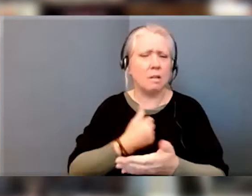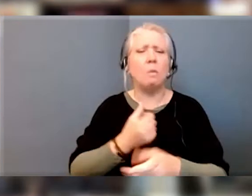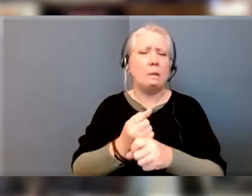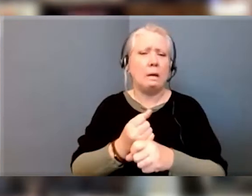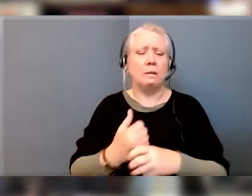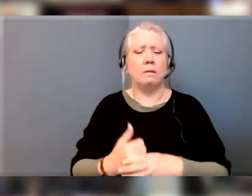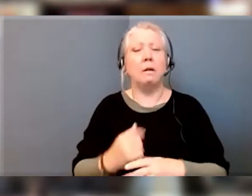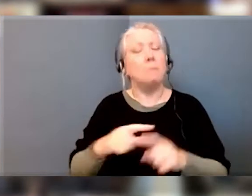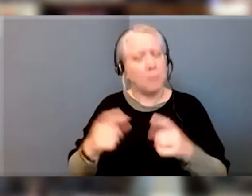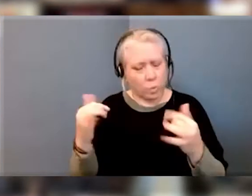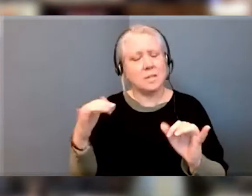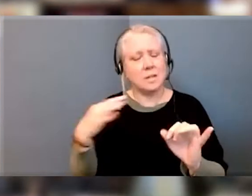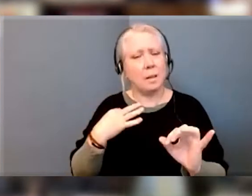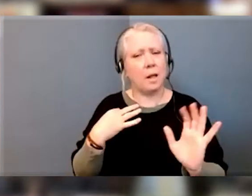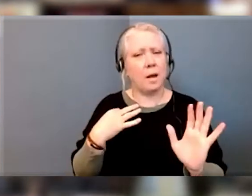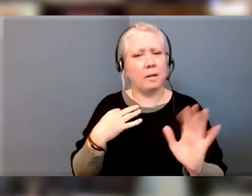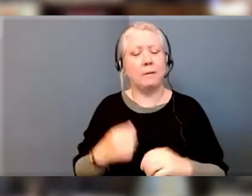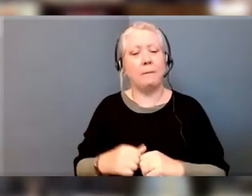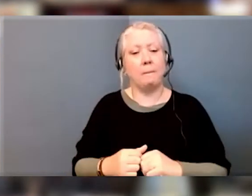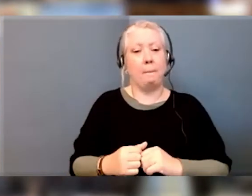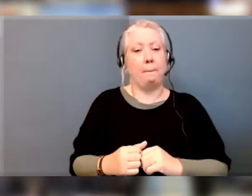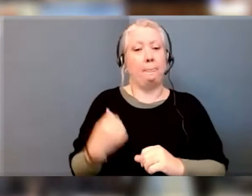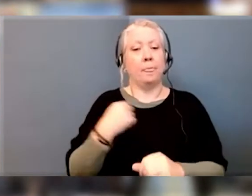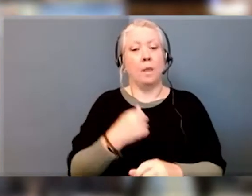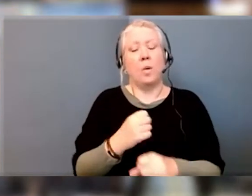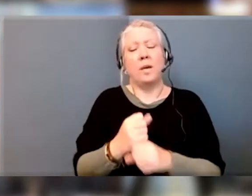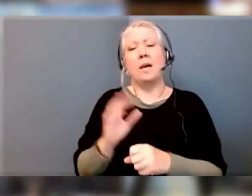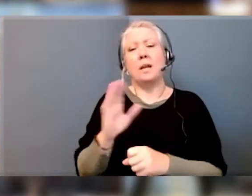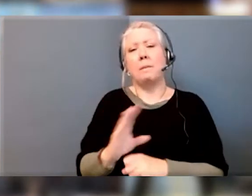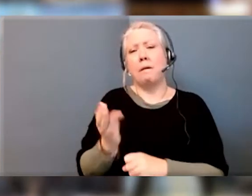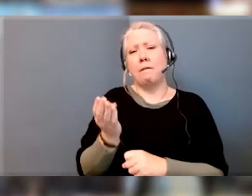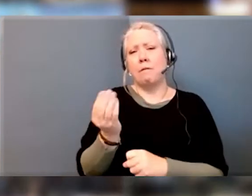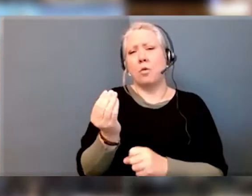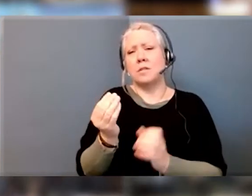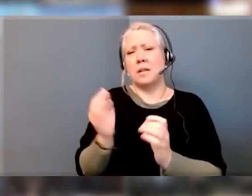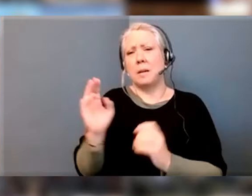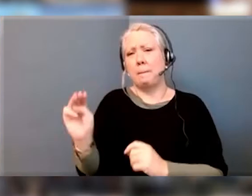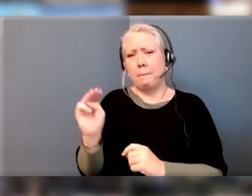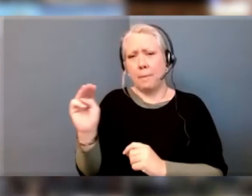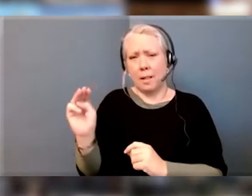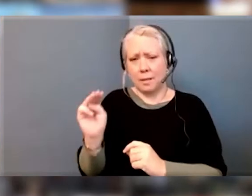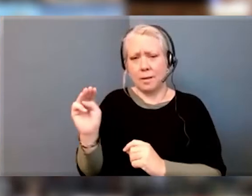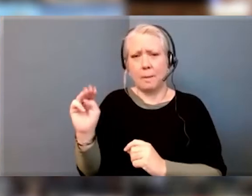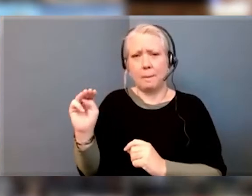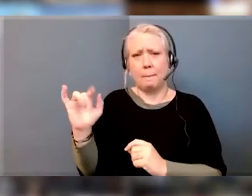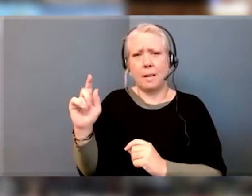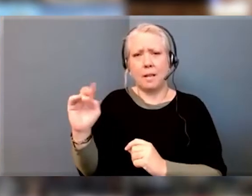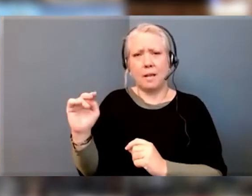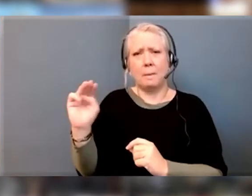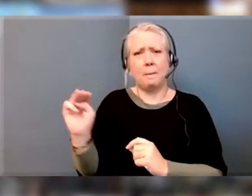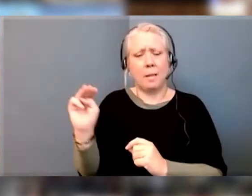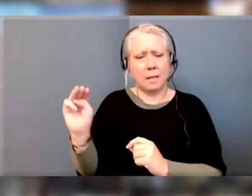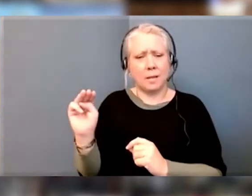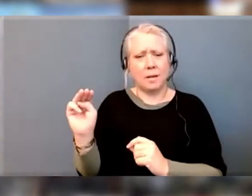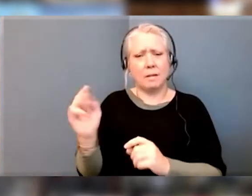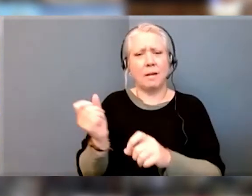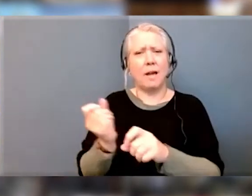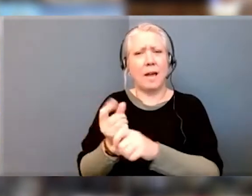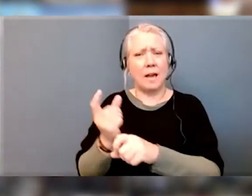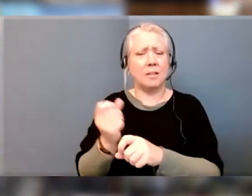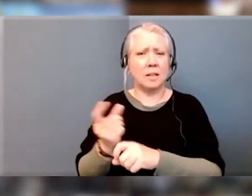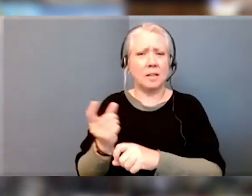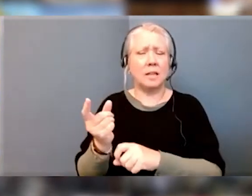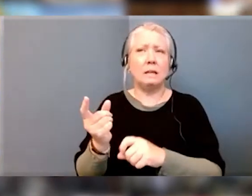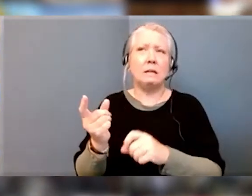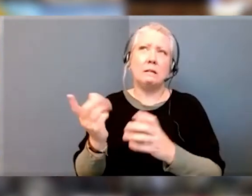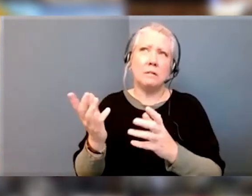we receive roughly $14 million in CDBG funds annually. This, of course, it has varied quite a bit.